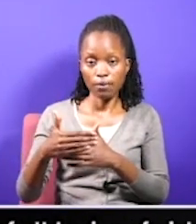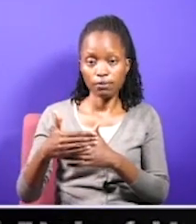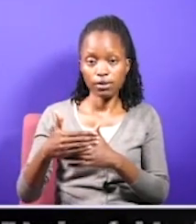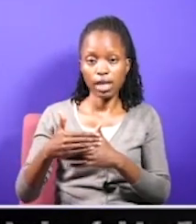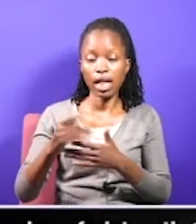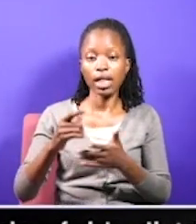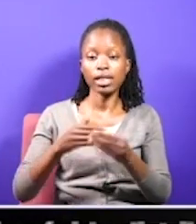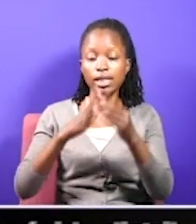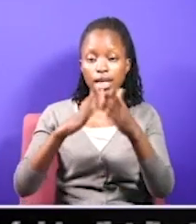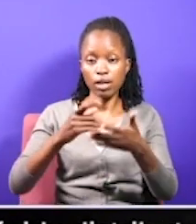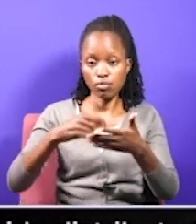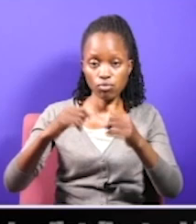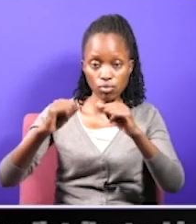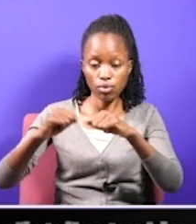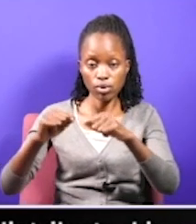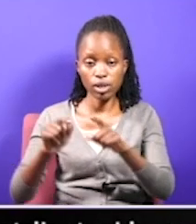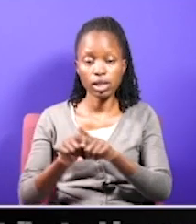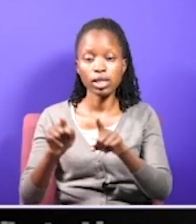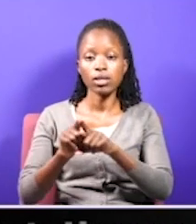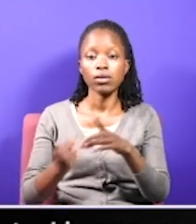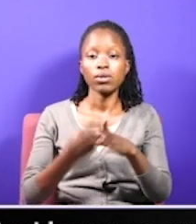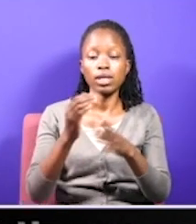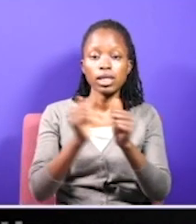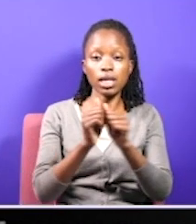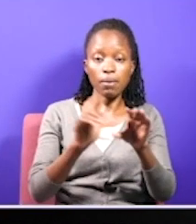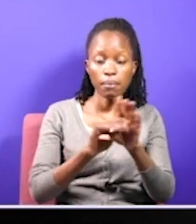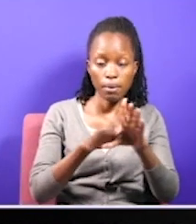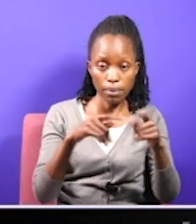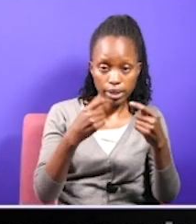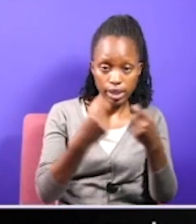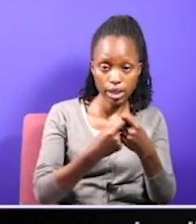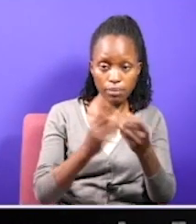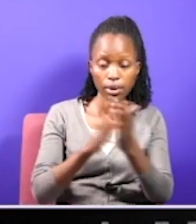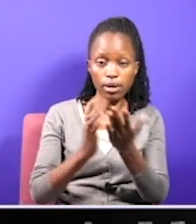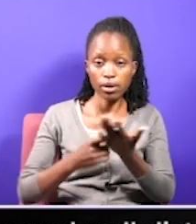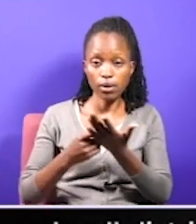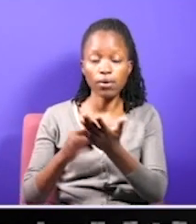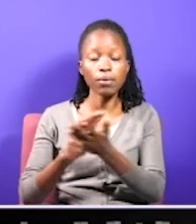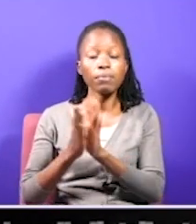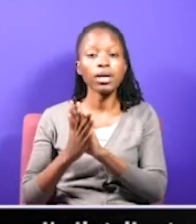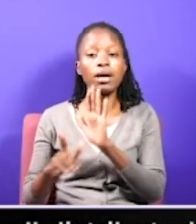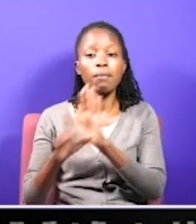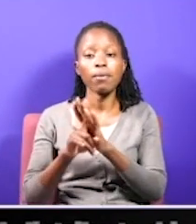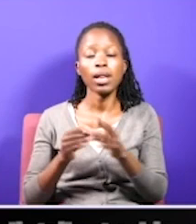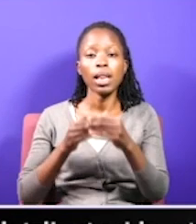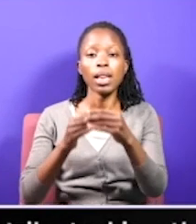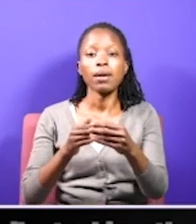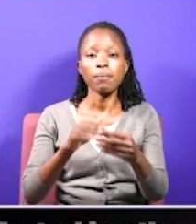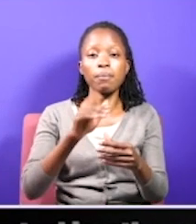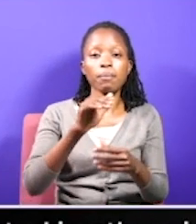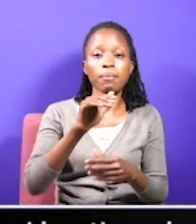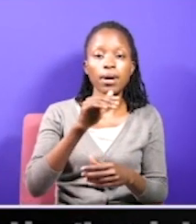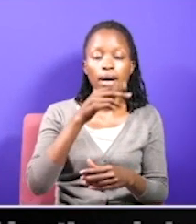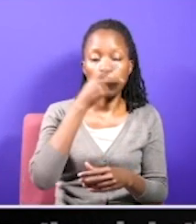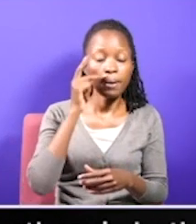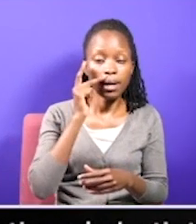agreed framework to entrench the 10-member team and its deliberations in law. Led by Azimio delegation leader Kalonzo